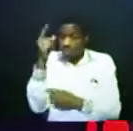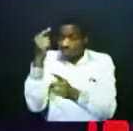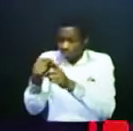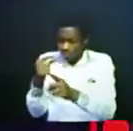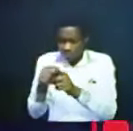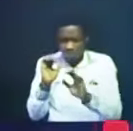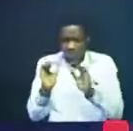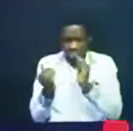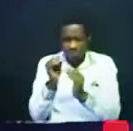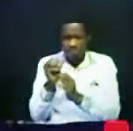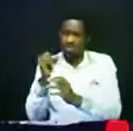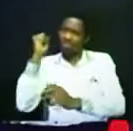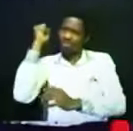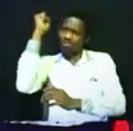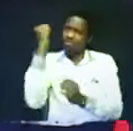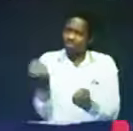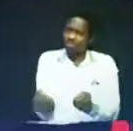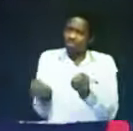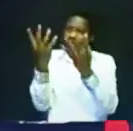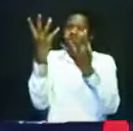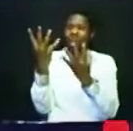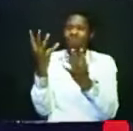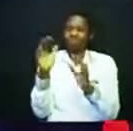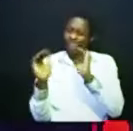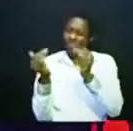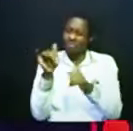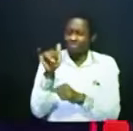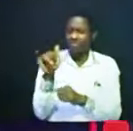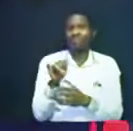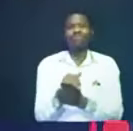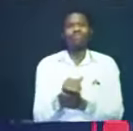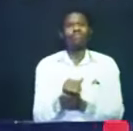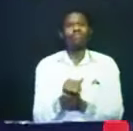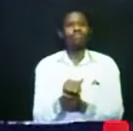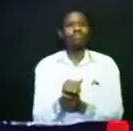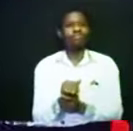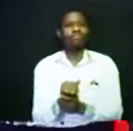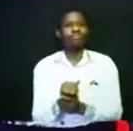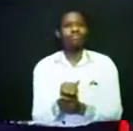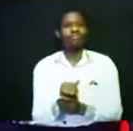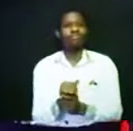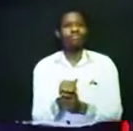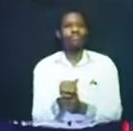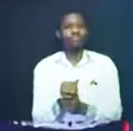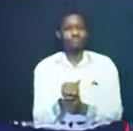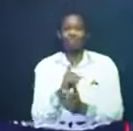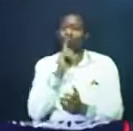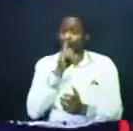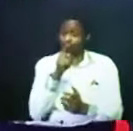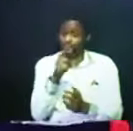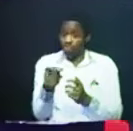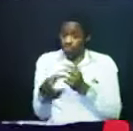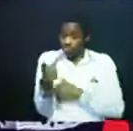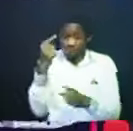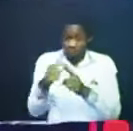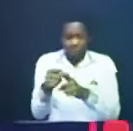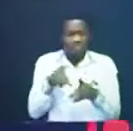missile. I'll add the verse 13. But the word does things amongst us.